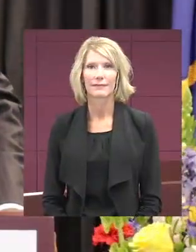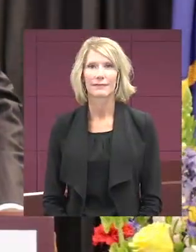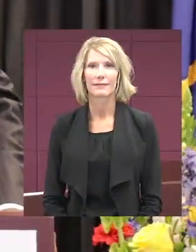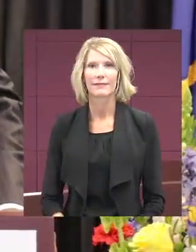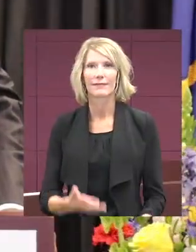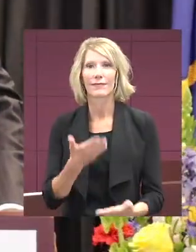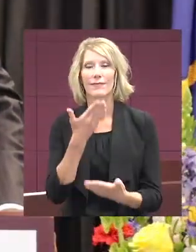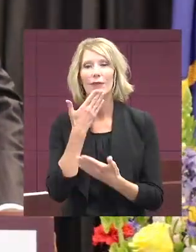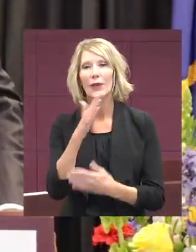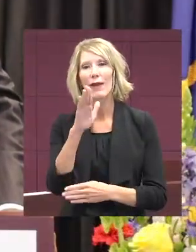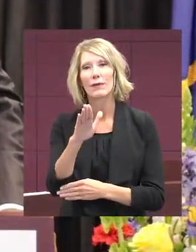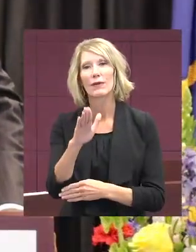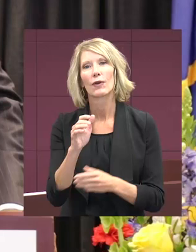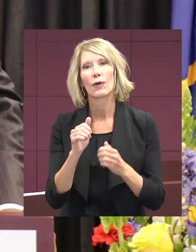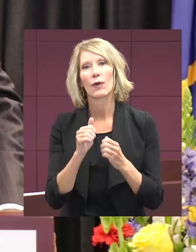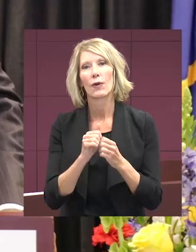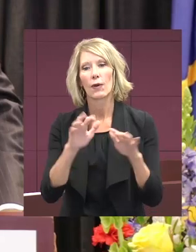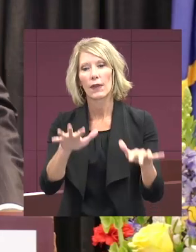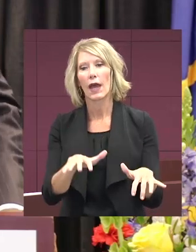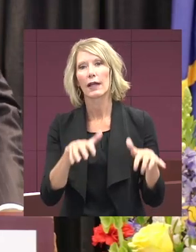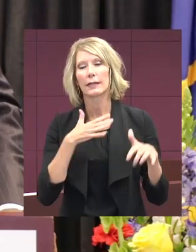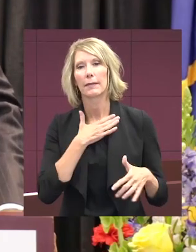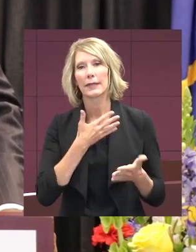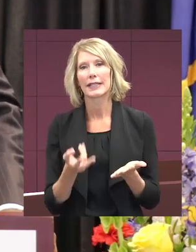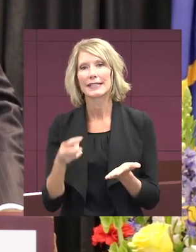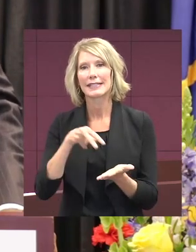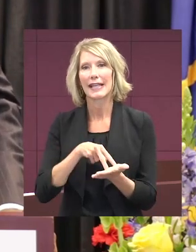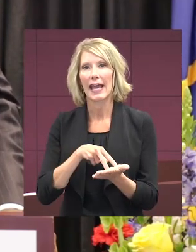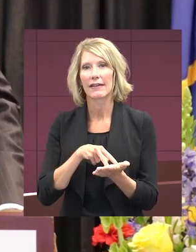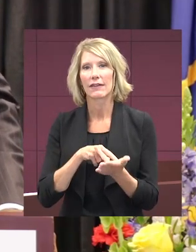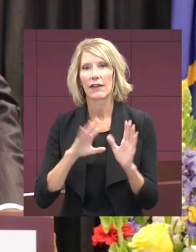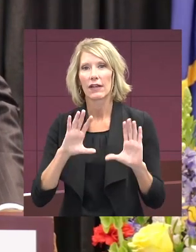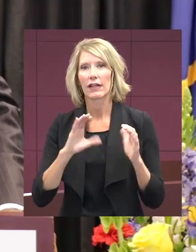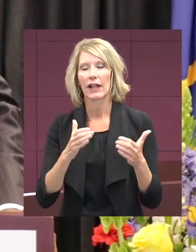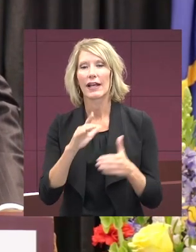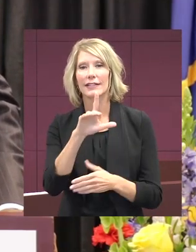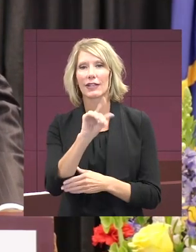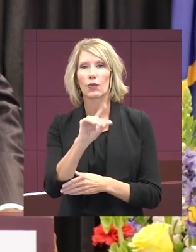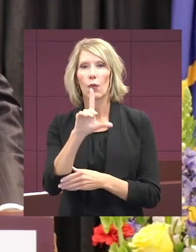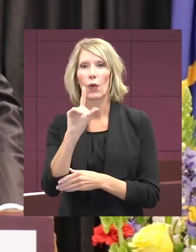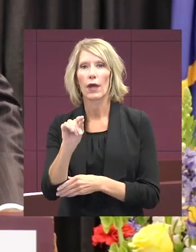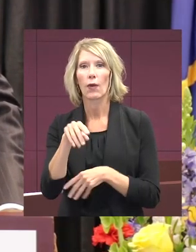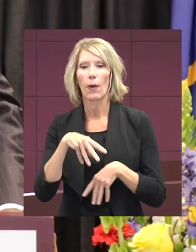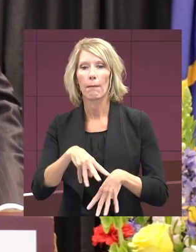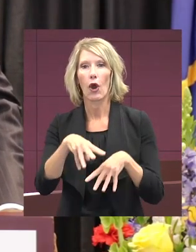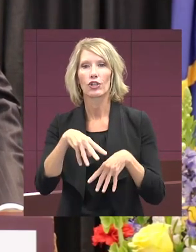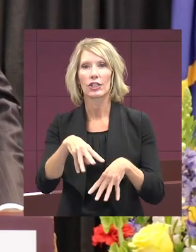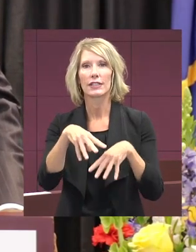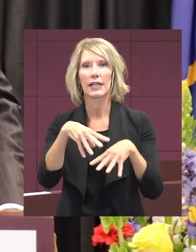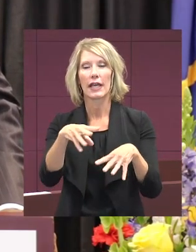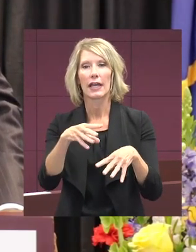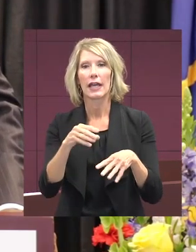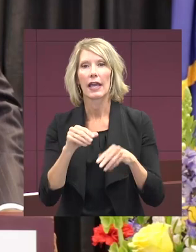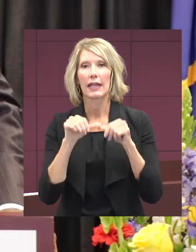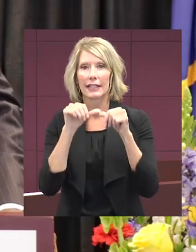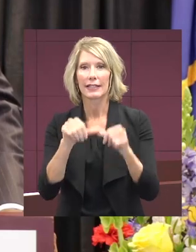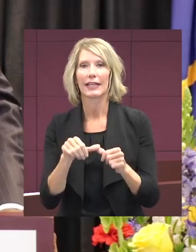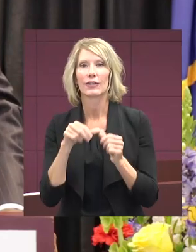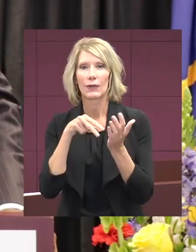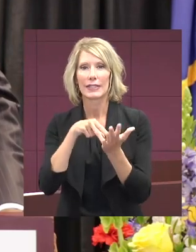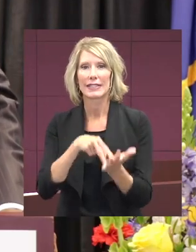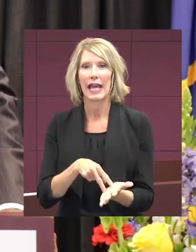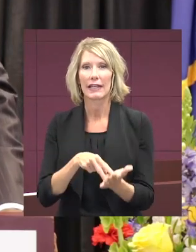Good afternoon. Will the audience please stand as the class of 2020 march in and remain